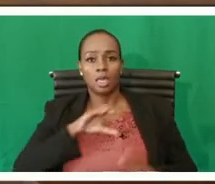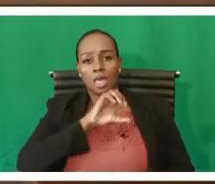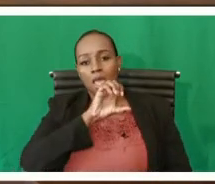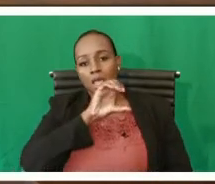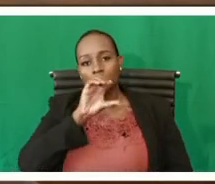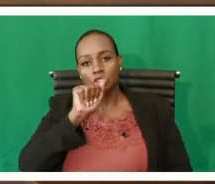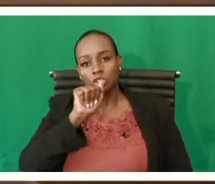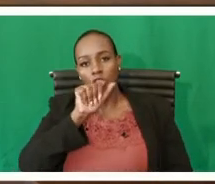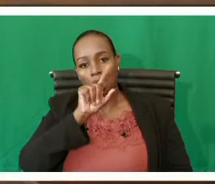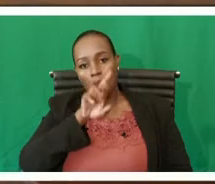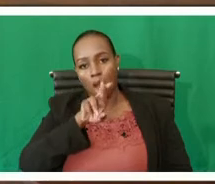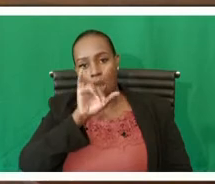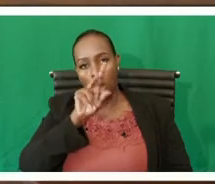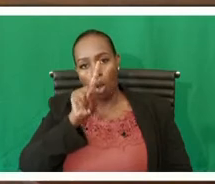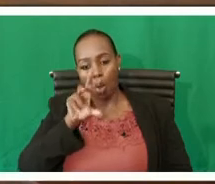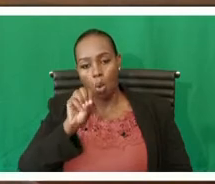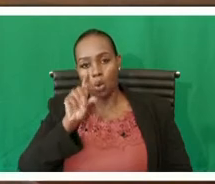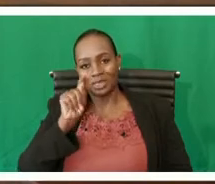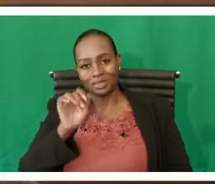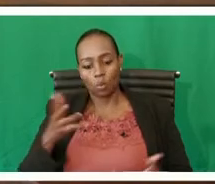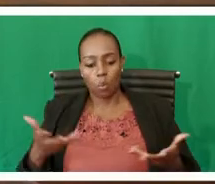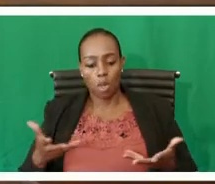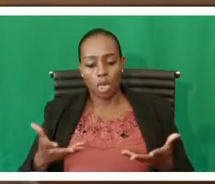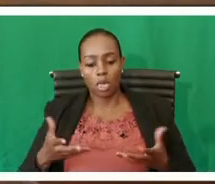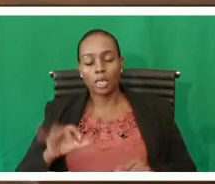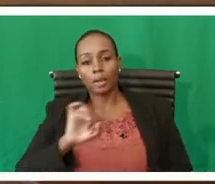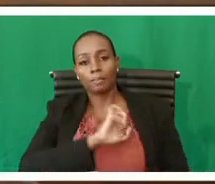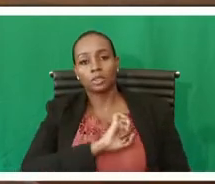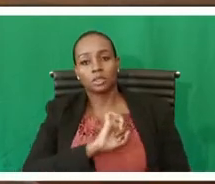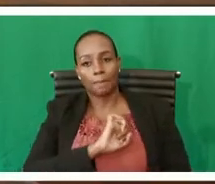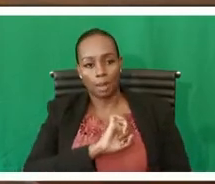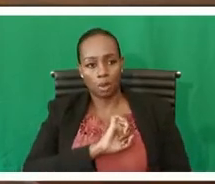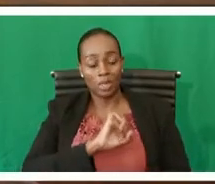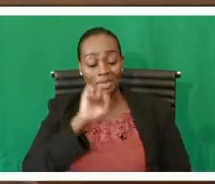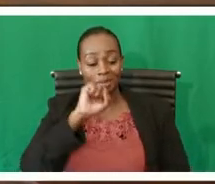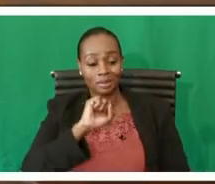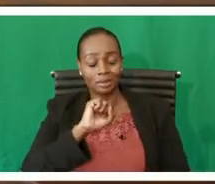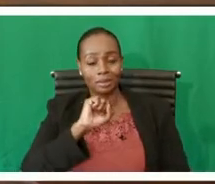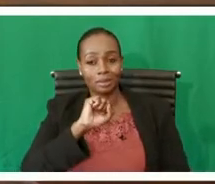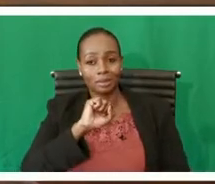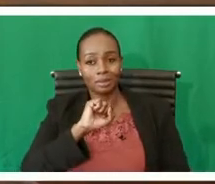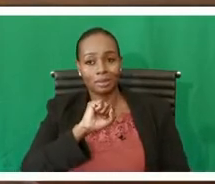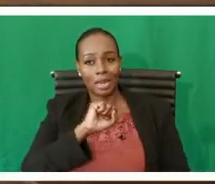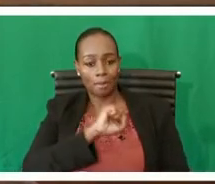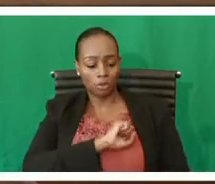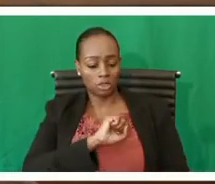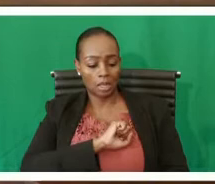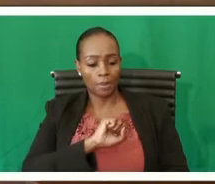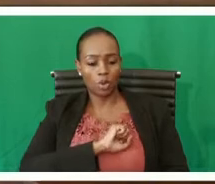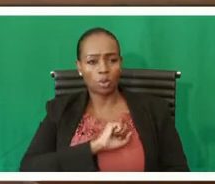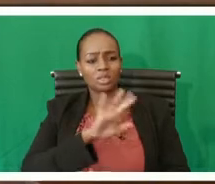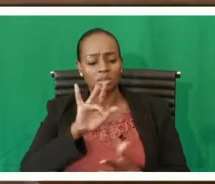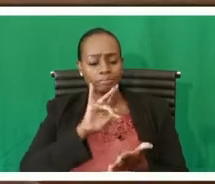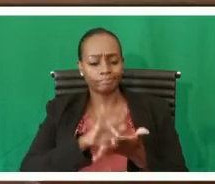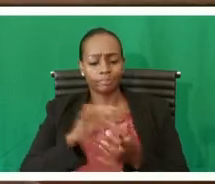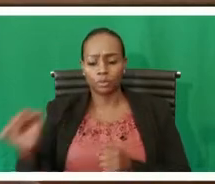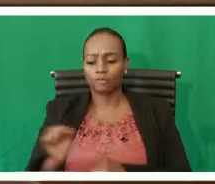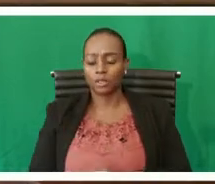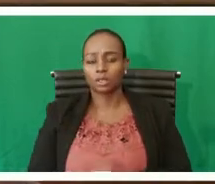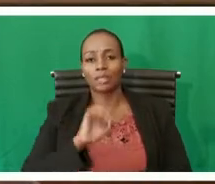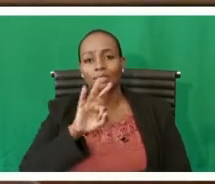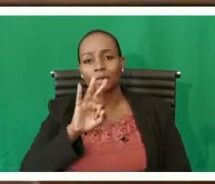Treatment Dependency Center in Botshabelo is operational. The center has 103 permanent staff,